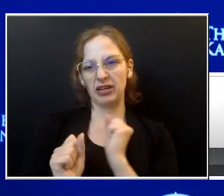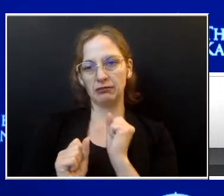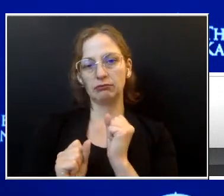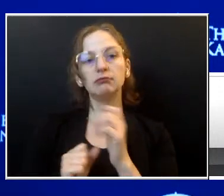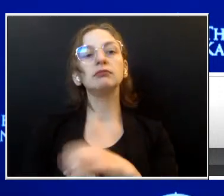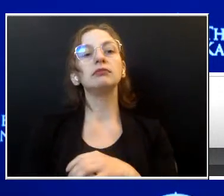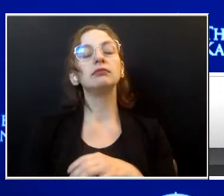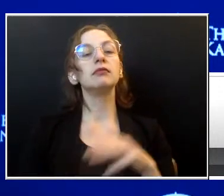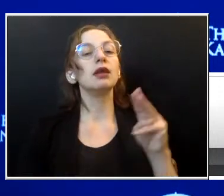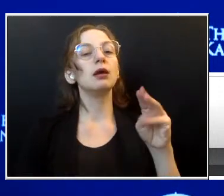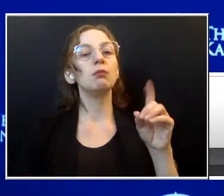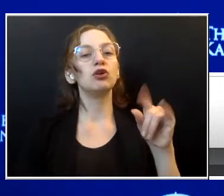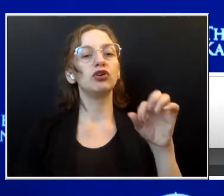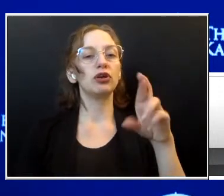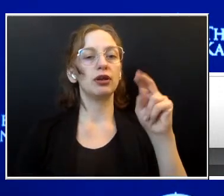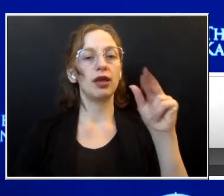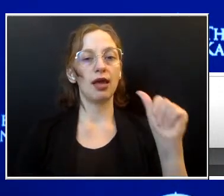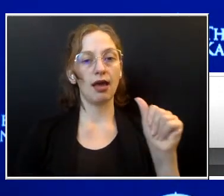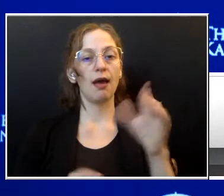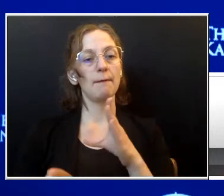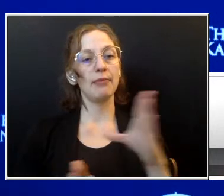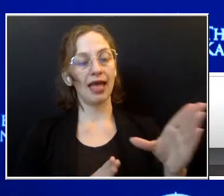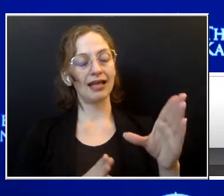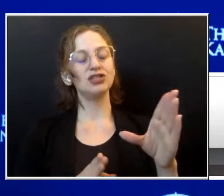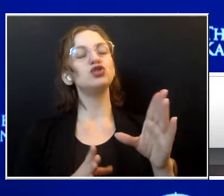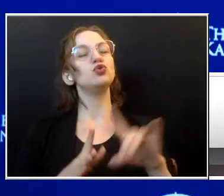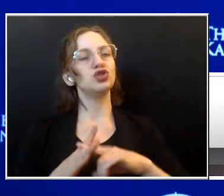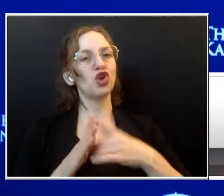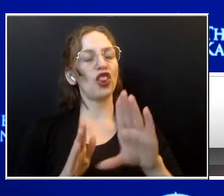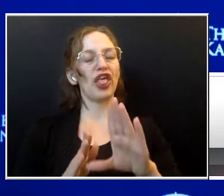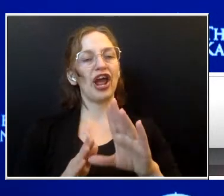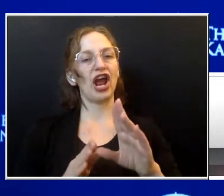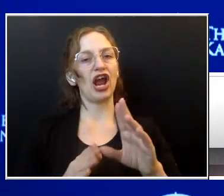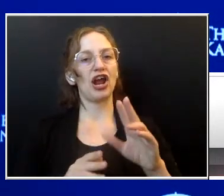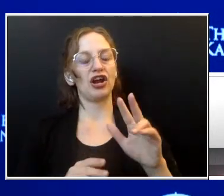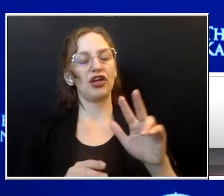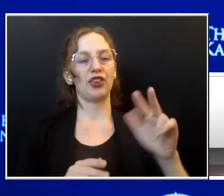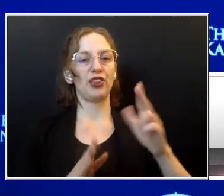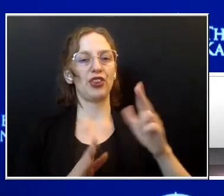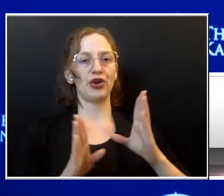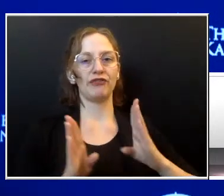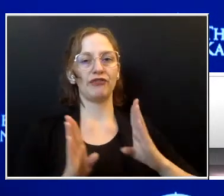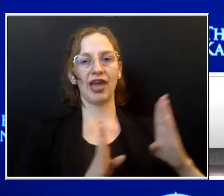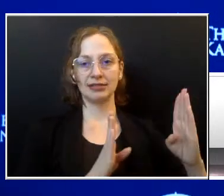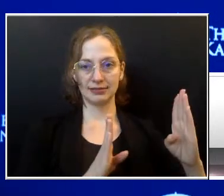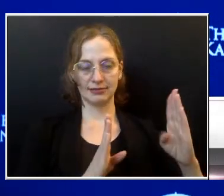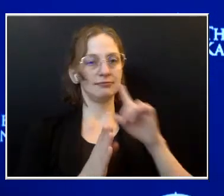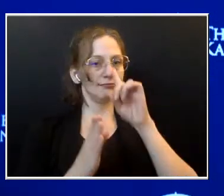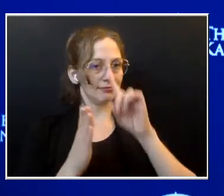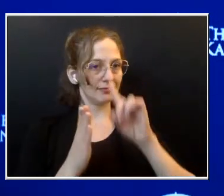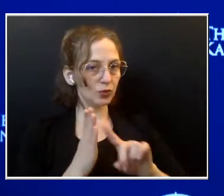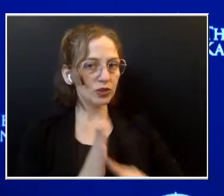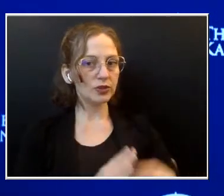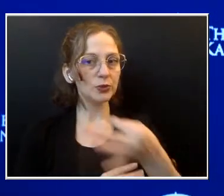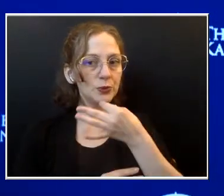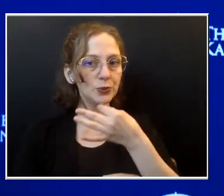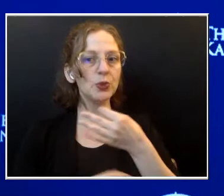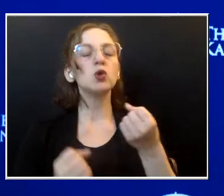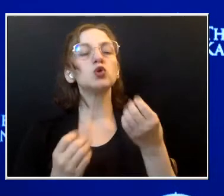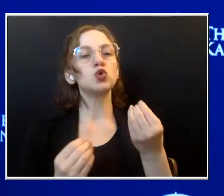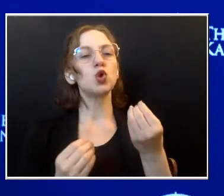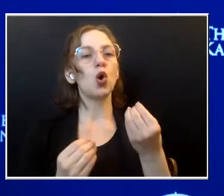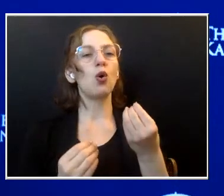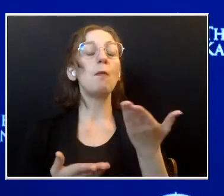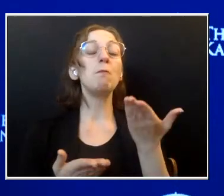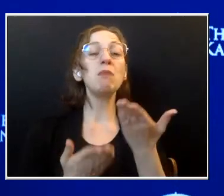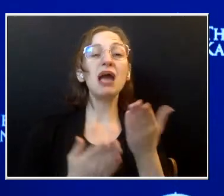the expectation is that maybe by 2024 or even for sure by 2025, these combination